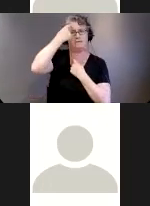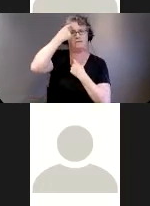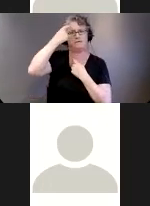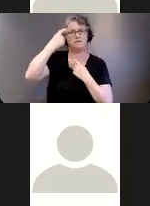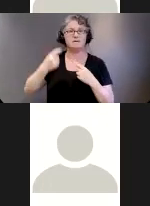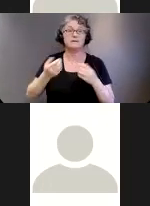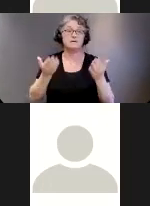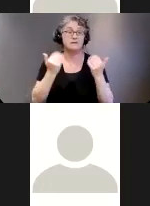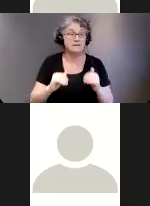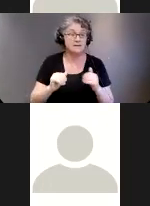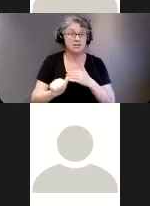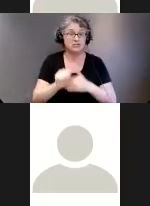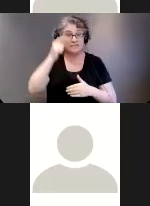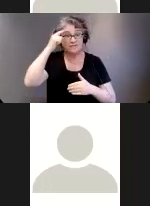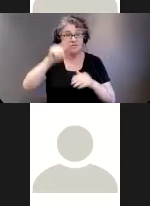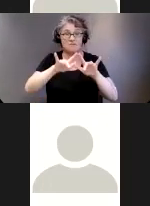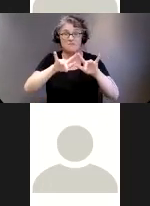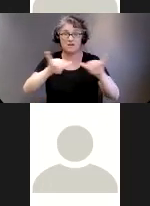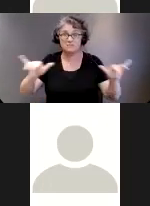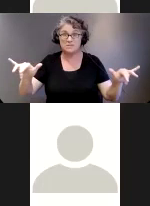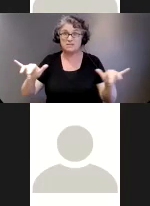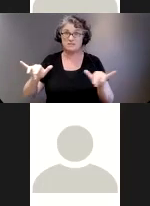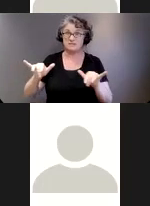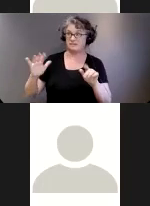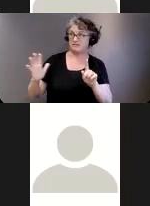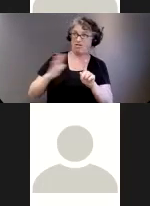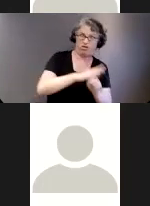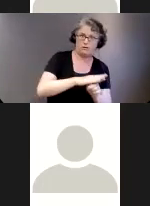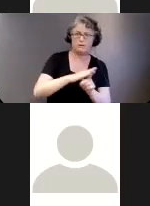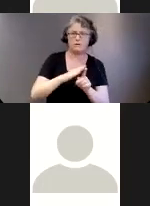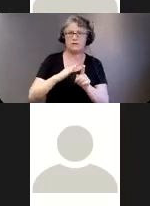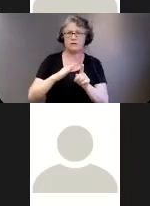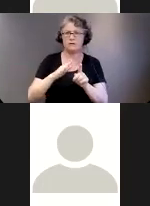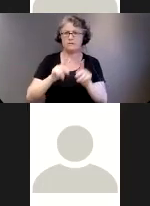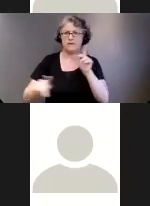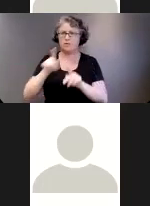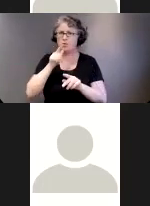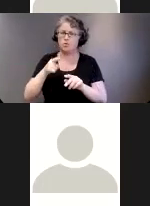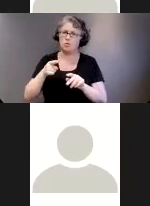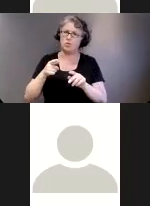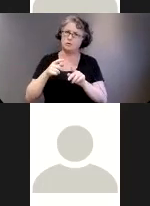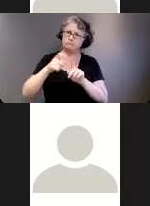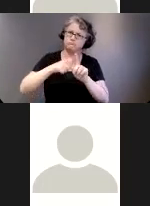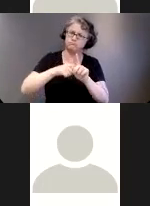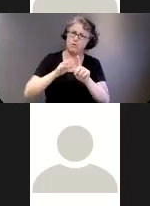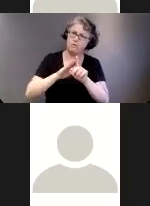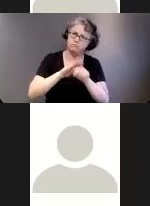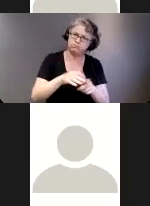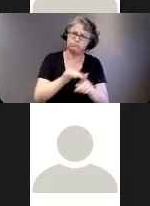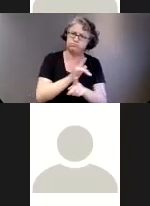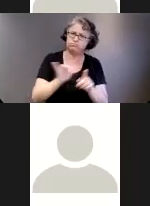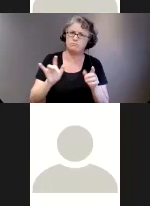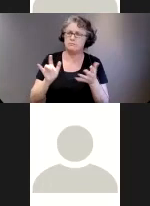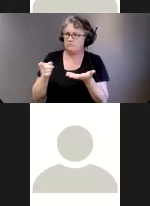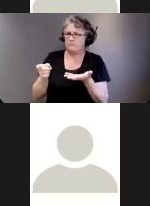multiple perpetrators. So we know that the risk is actually, of course, it's contextualized in her life, but it's